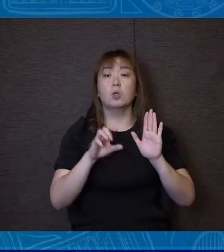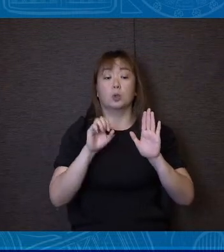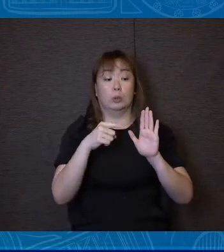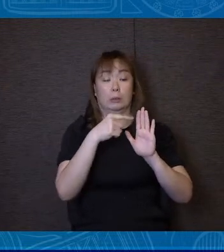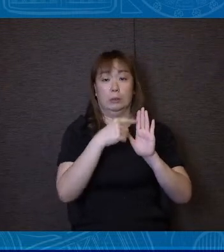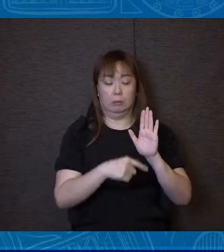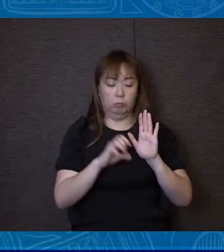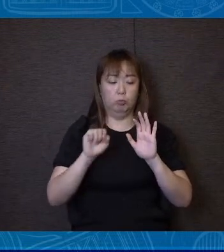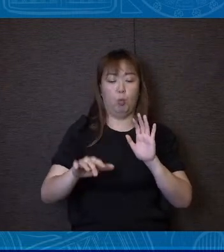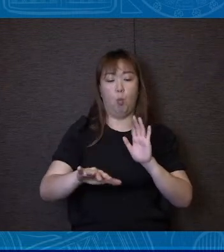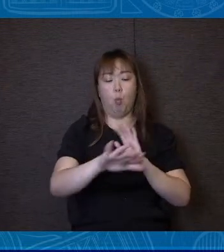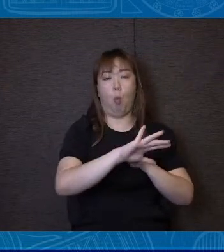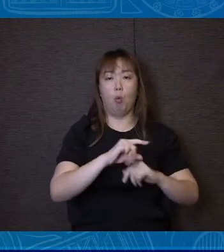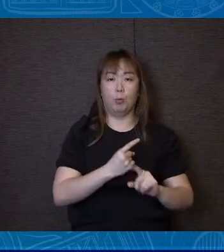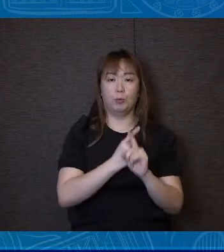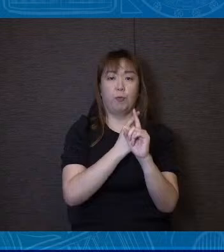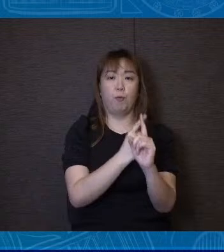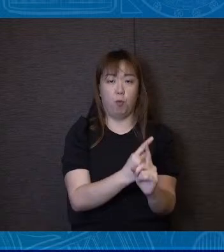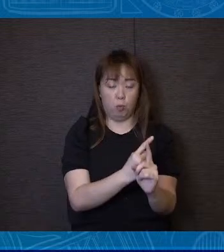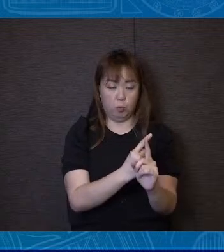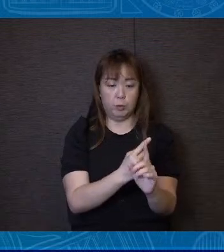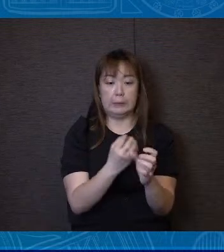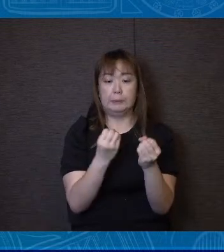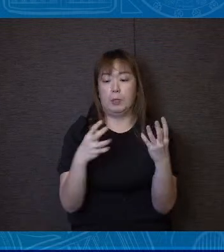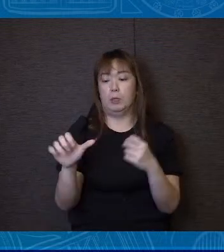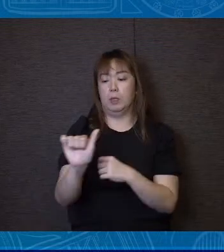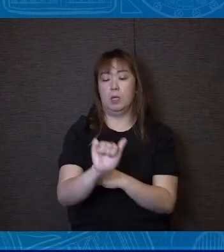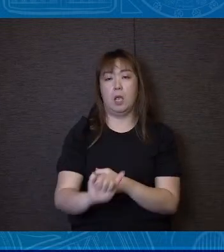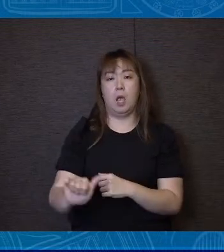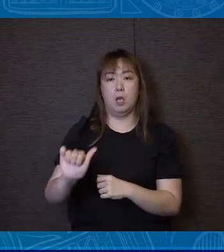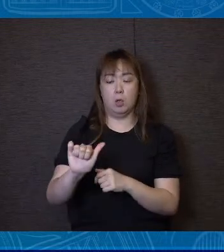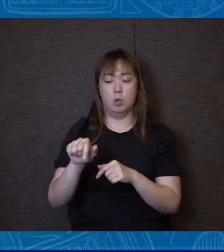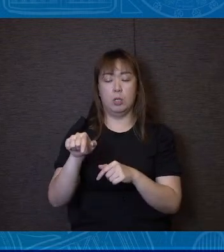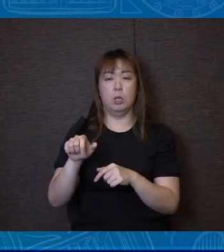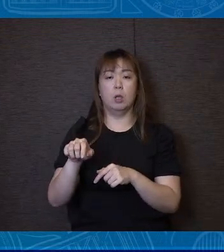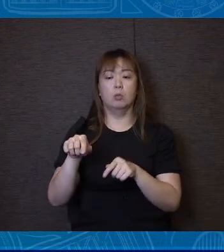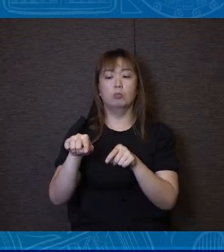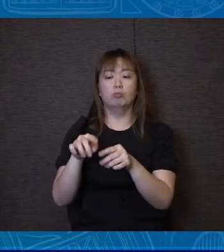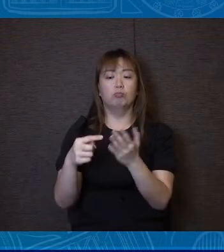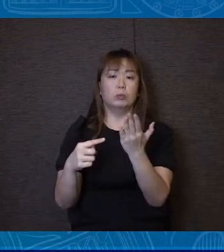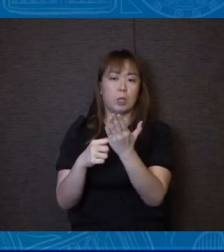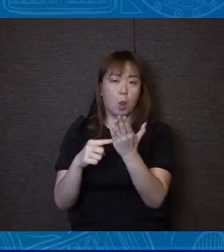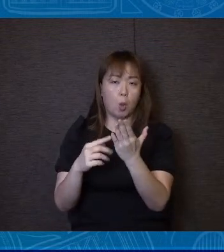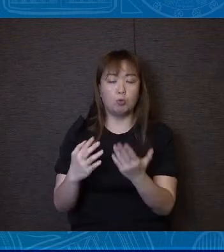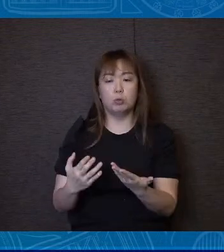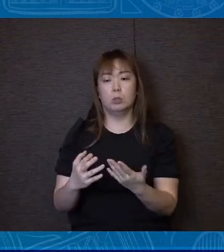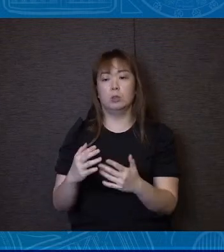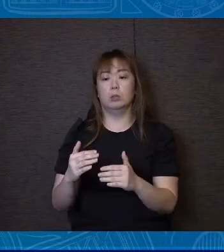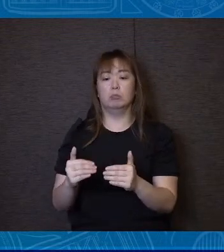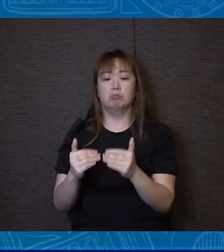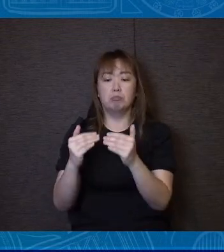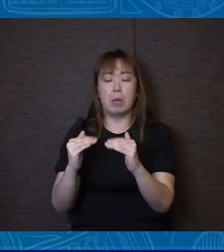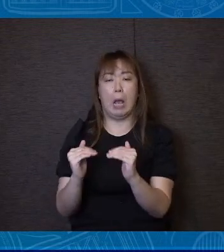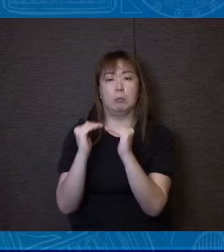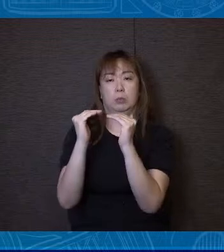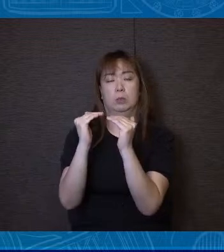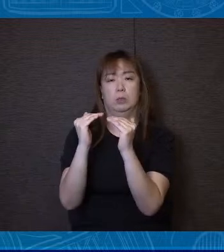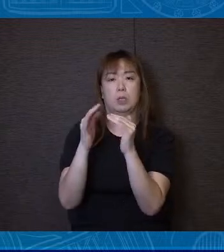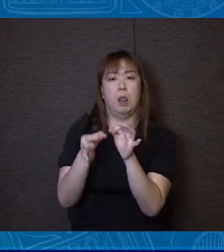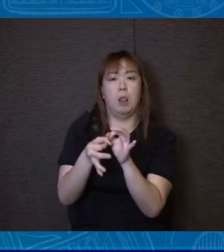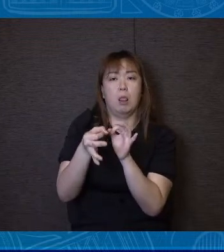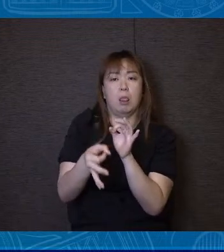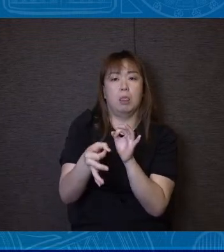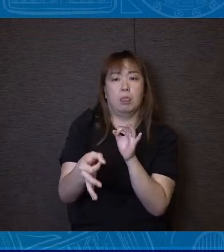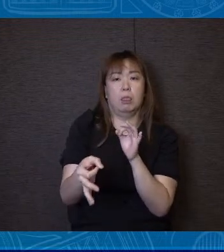possible. In many of the cases in Asia and the Pacific, some of the technologies, the uptake, it gets delayed. And the